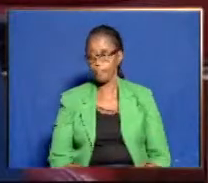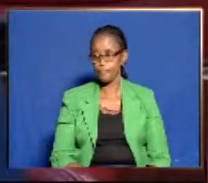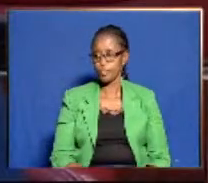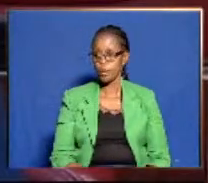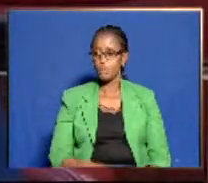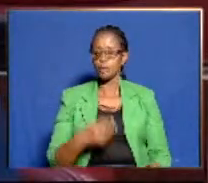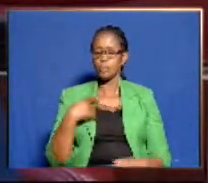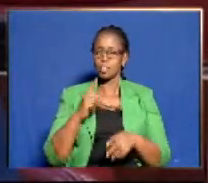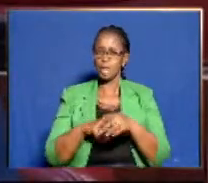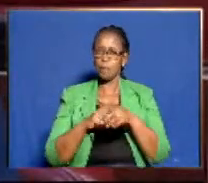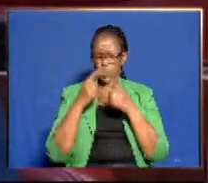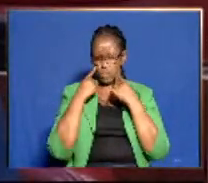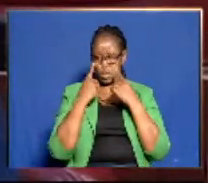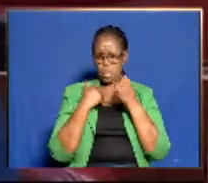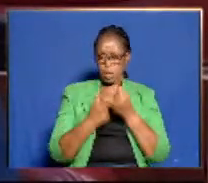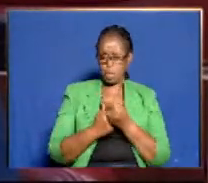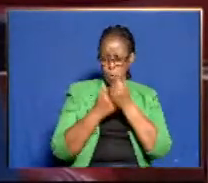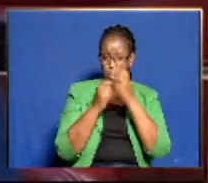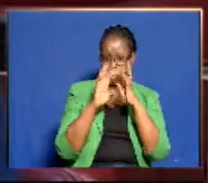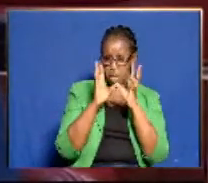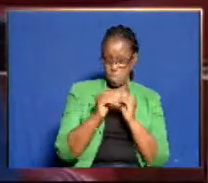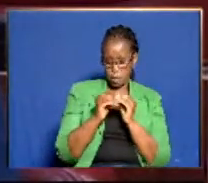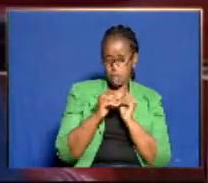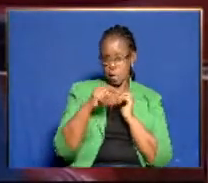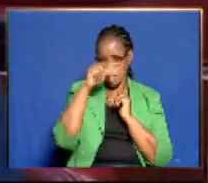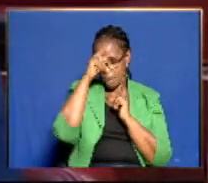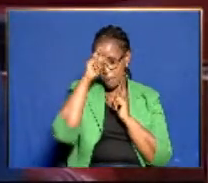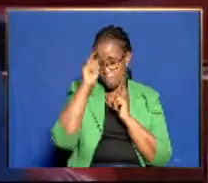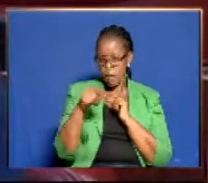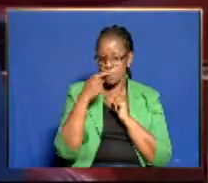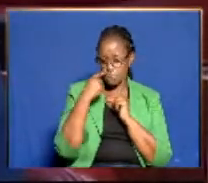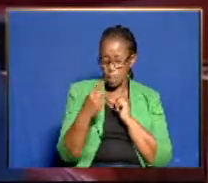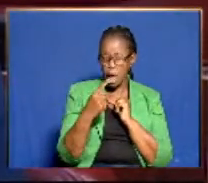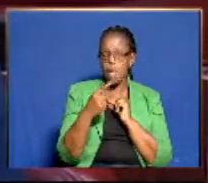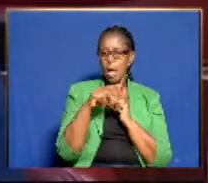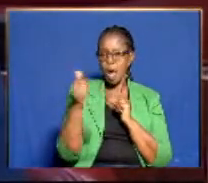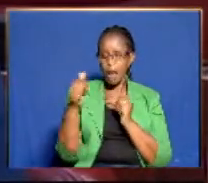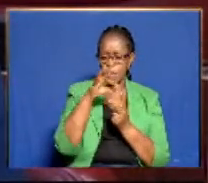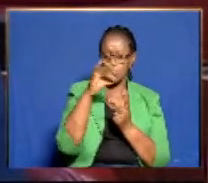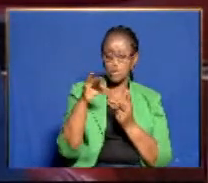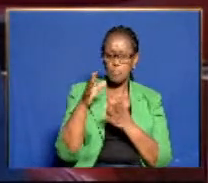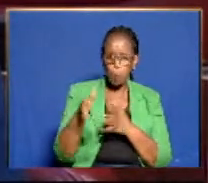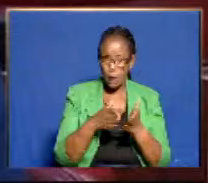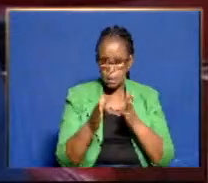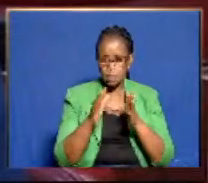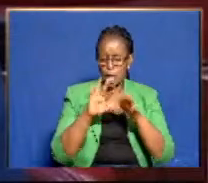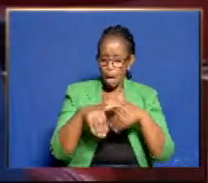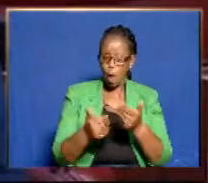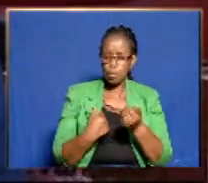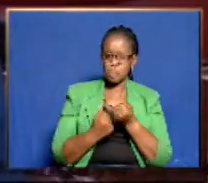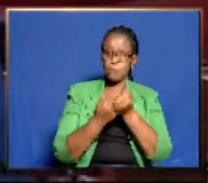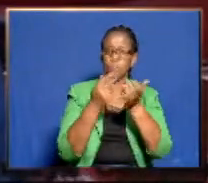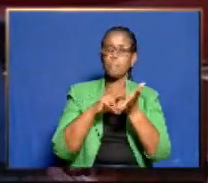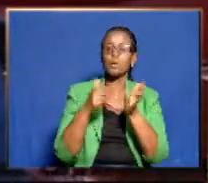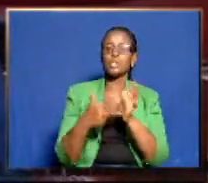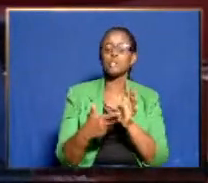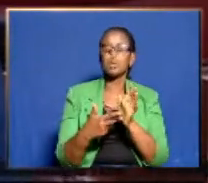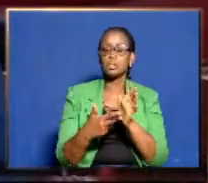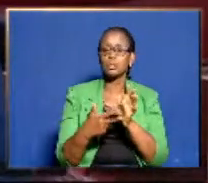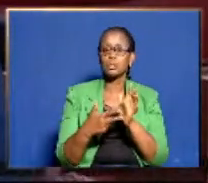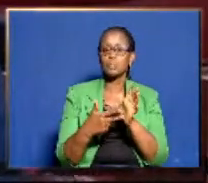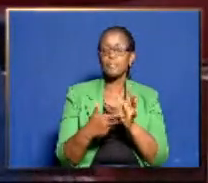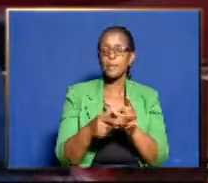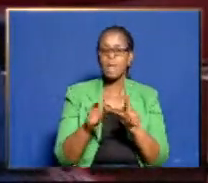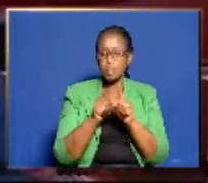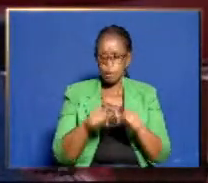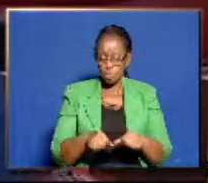supporting the budget, the government should also look at other alternative ways of supporting these projects. As the Chair of